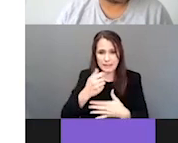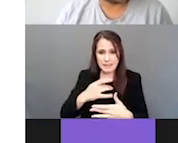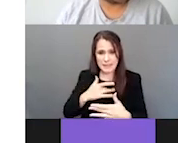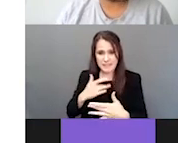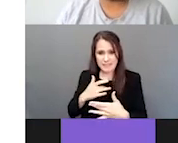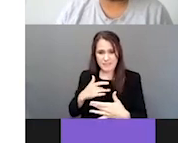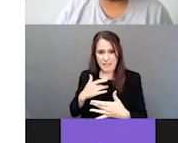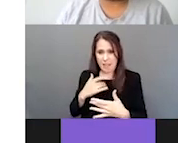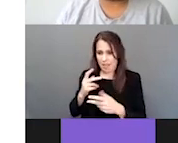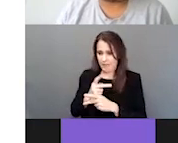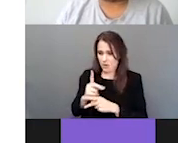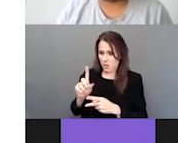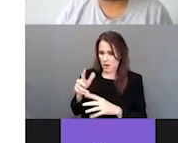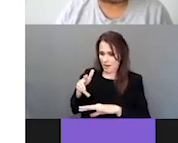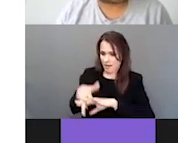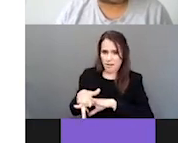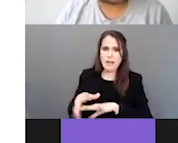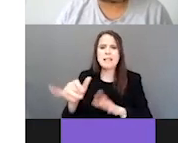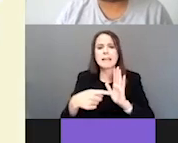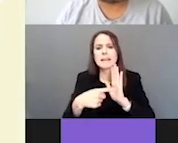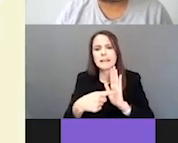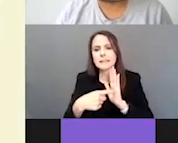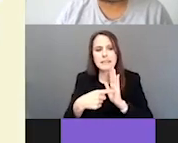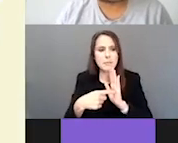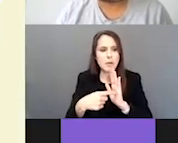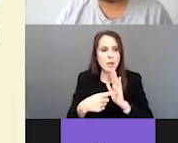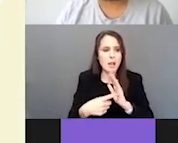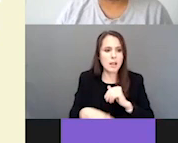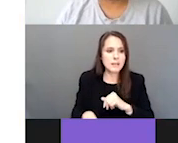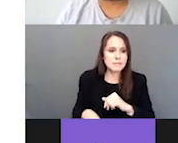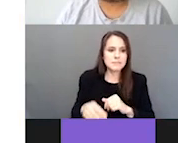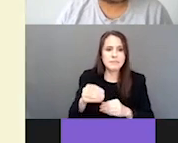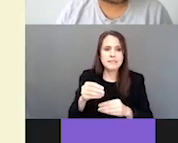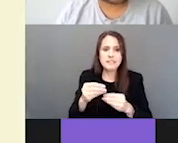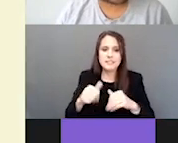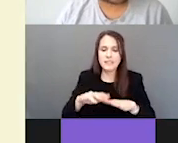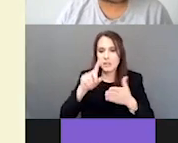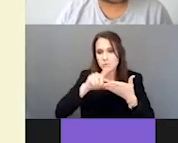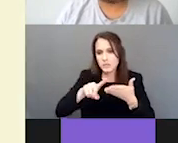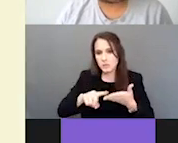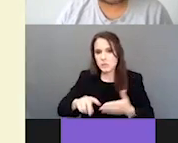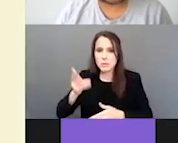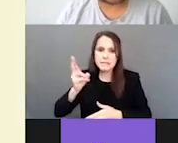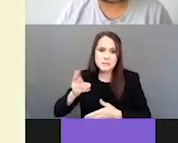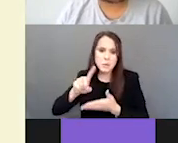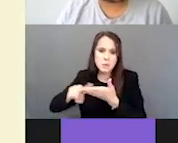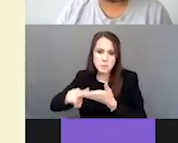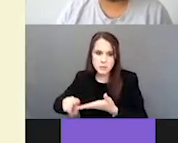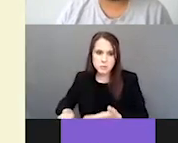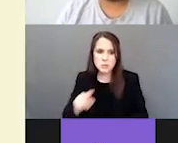designers do when they're doing, for example, ethnography and field research or historical research, archival